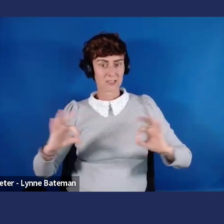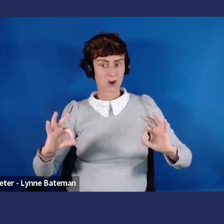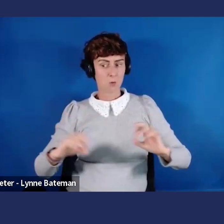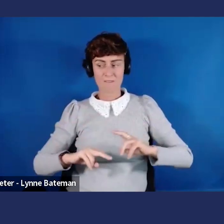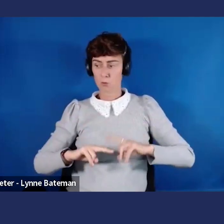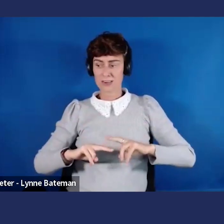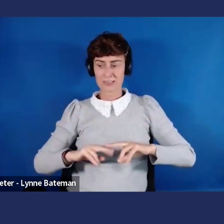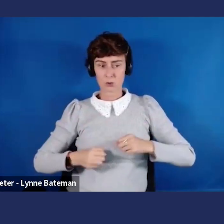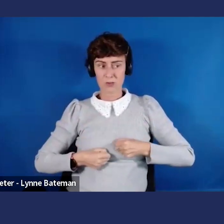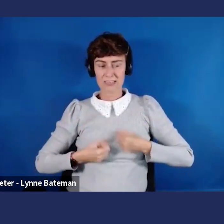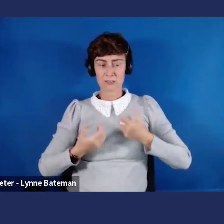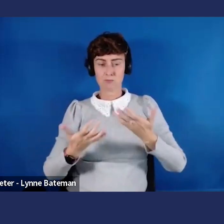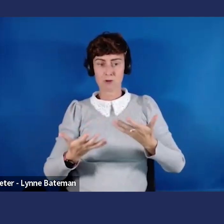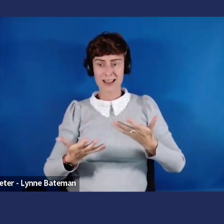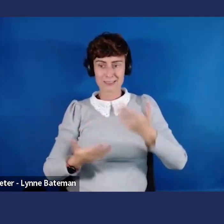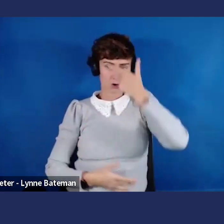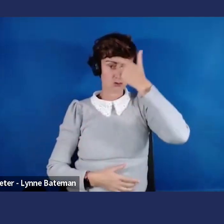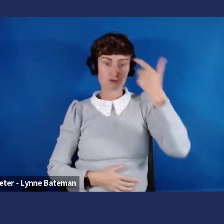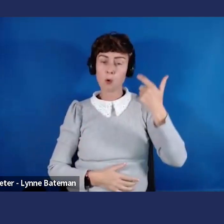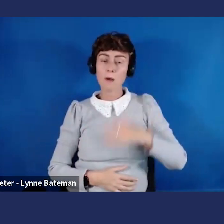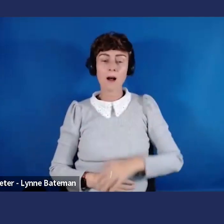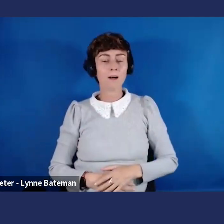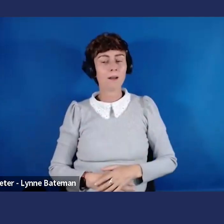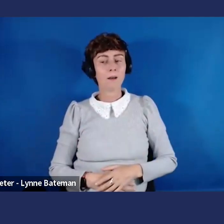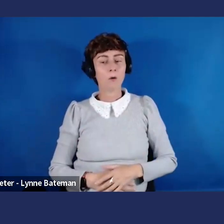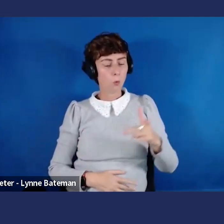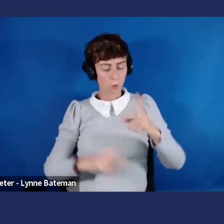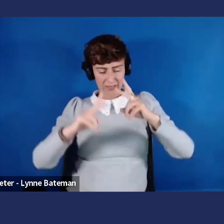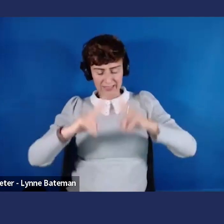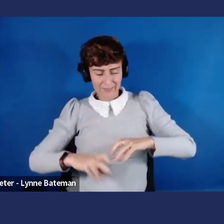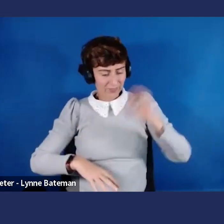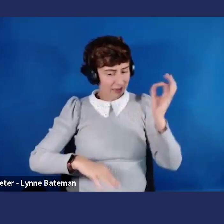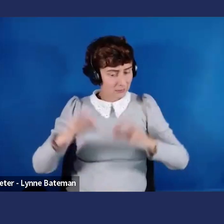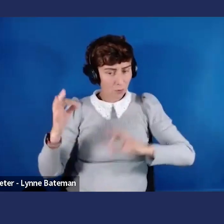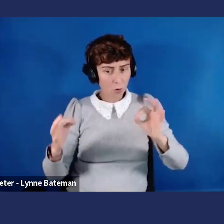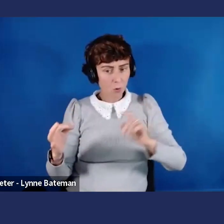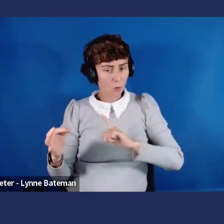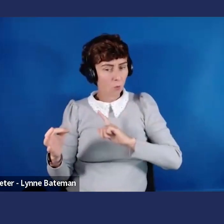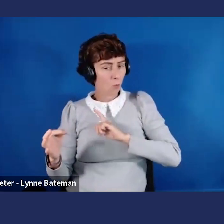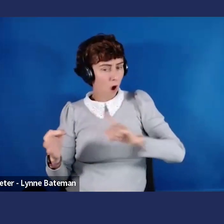express that trauma and to explore the reasons behind it if mum doesn't agree.